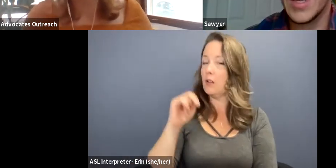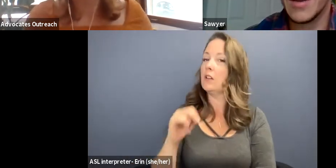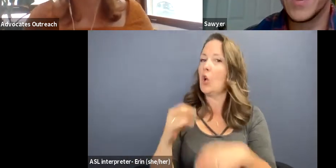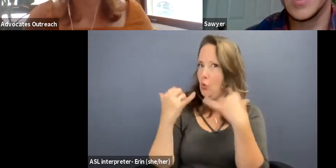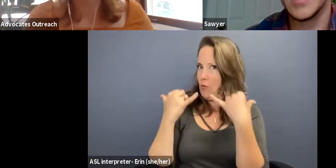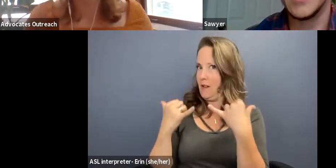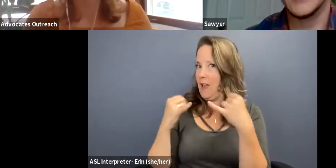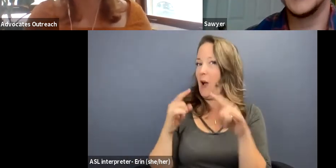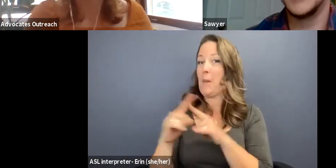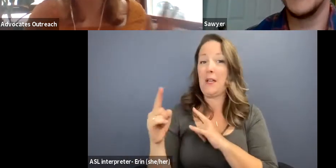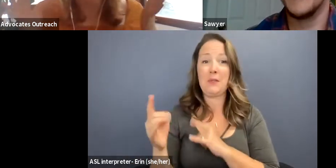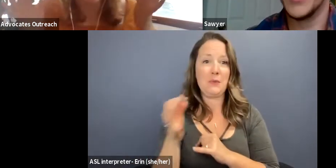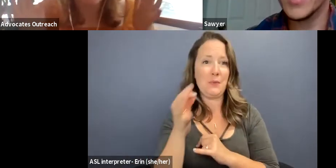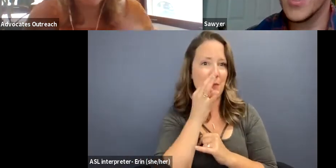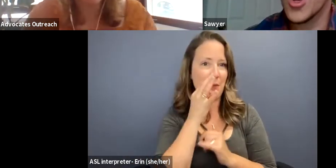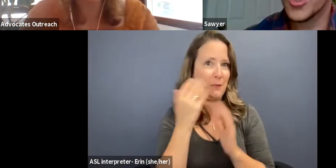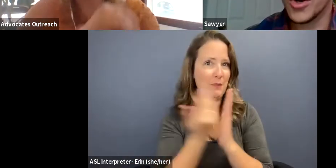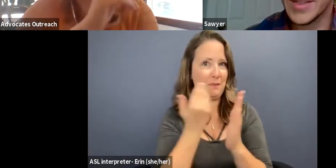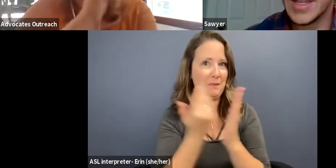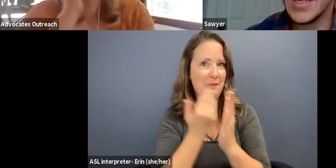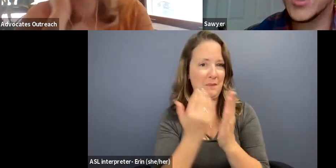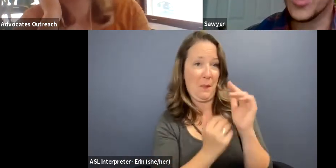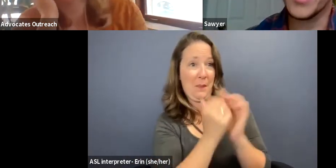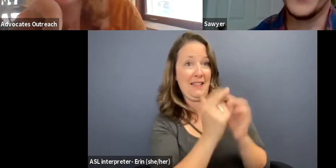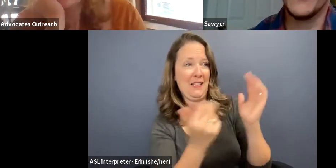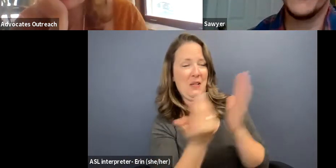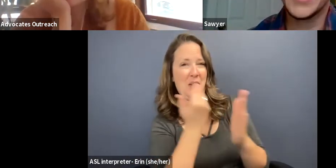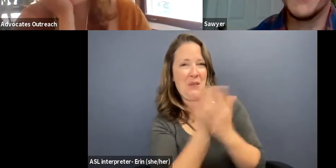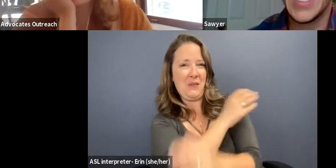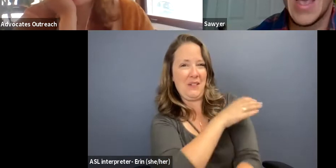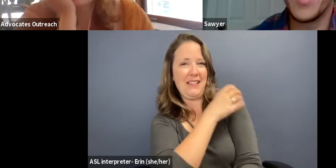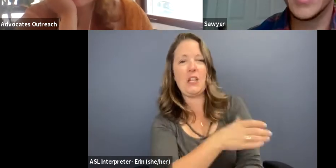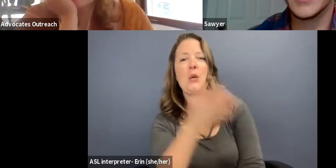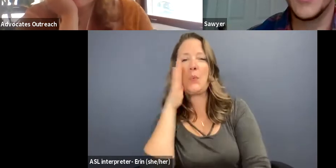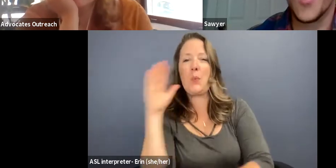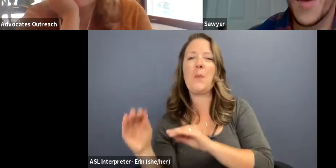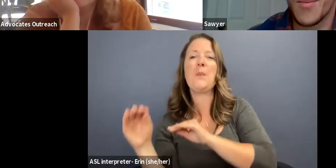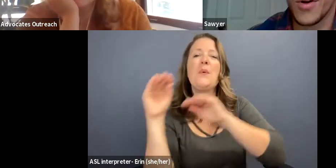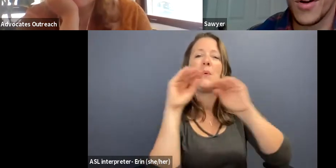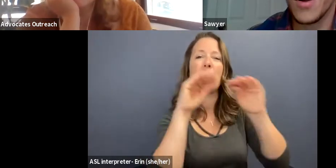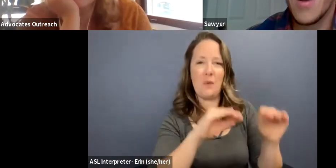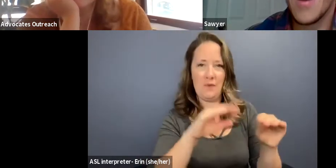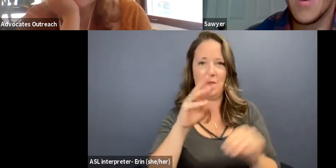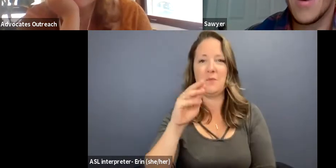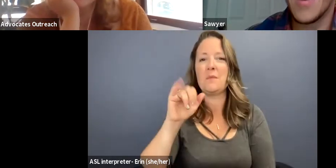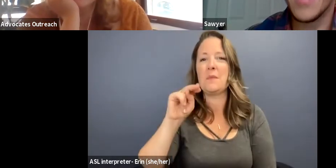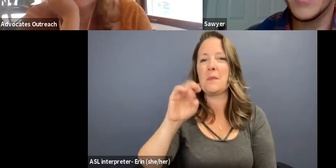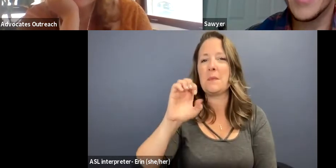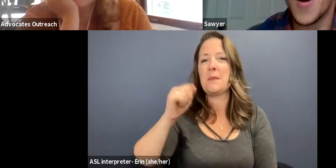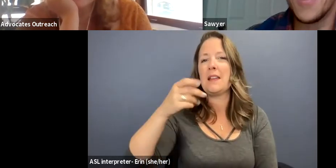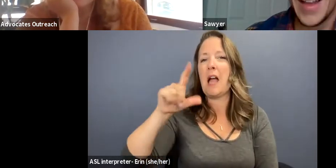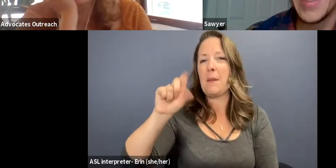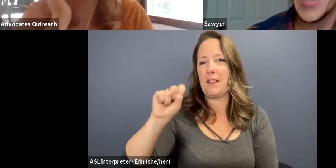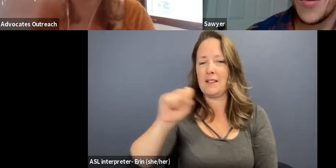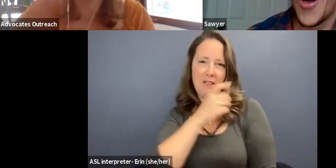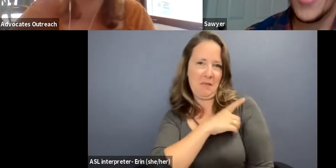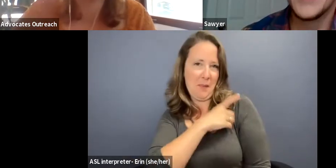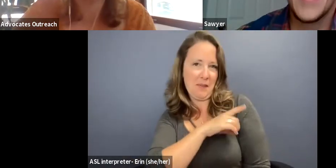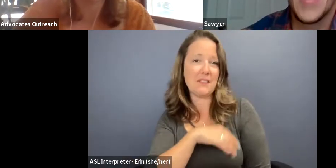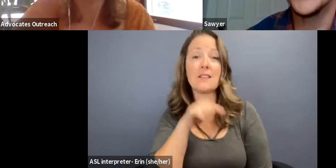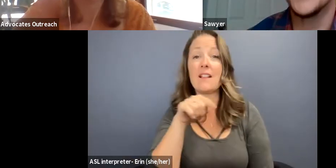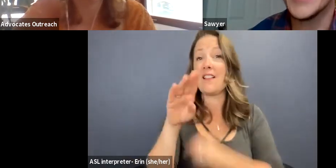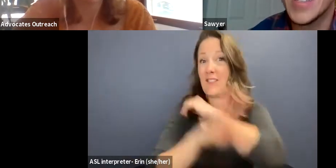this, and just kind of like put into practice in a way that makes sense for you, no matter what your family situation or